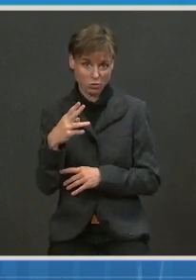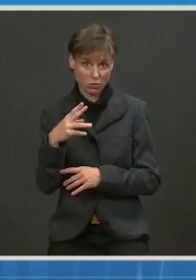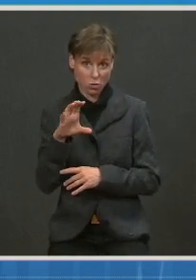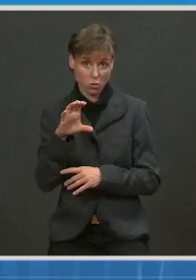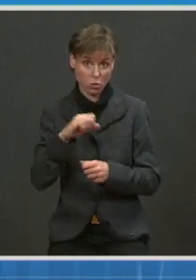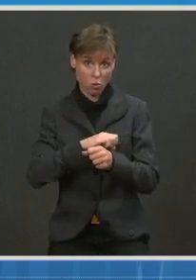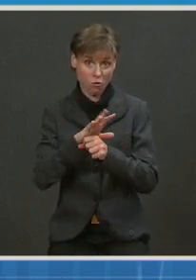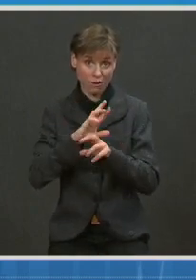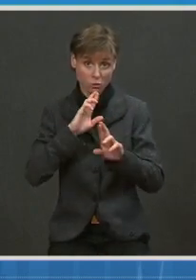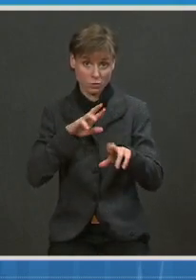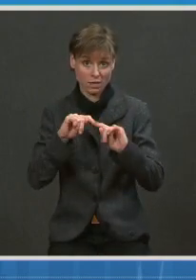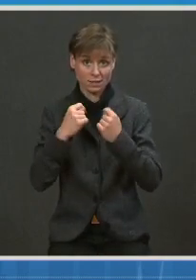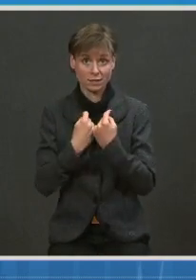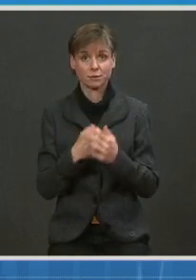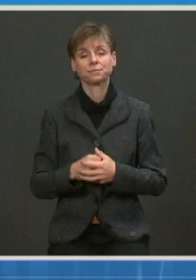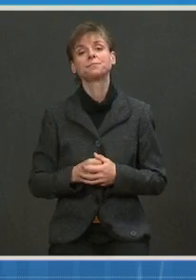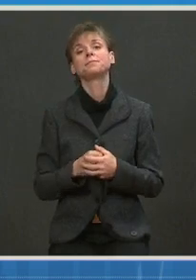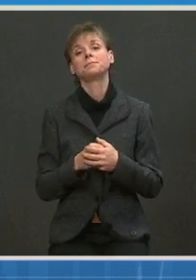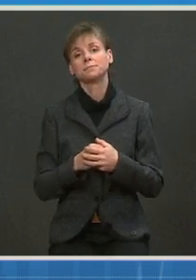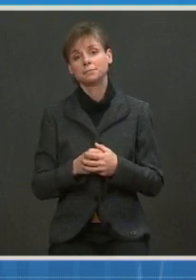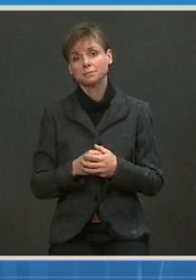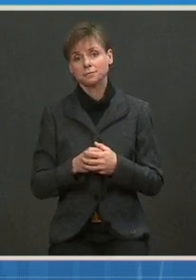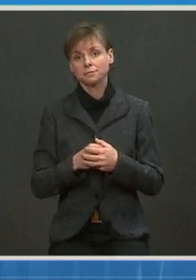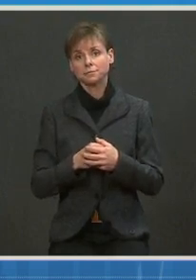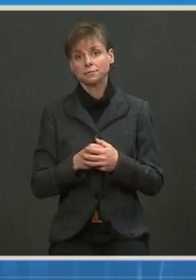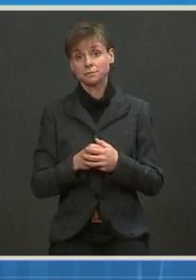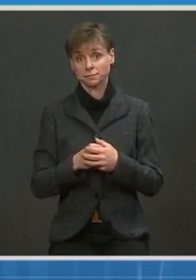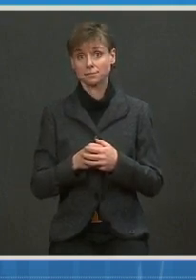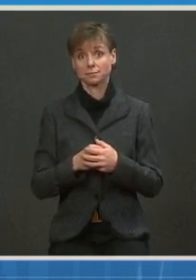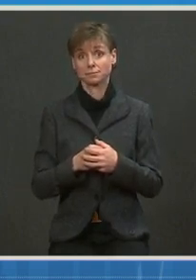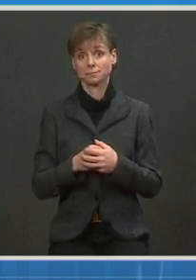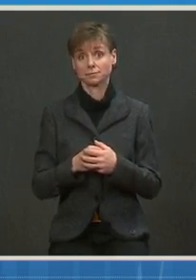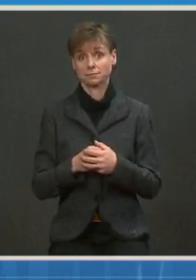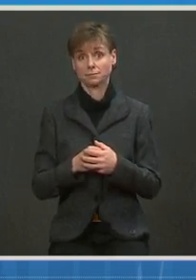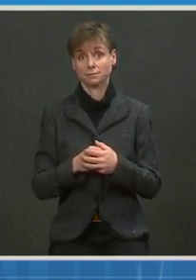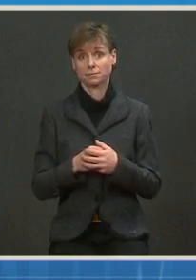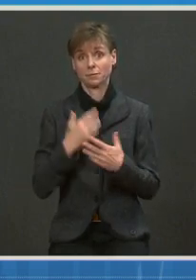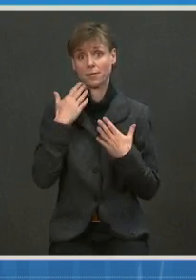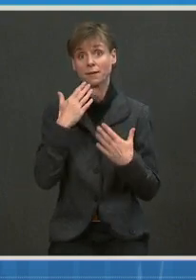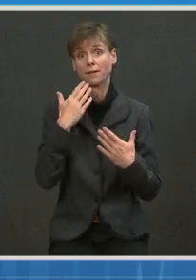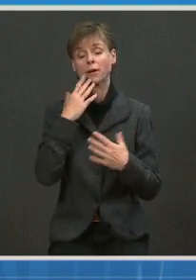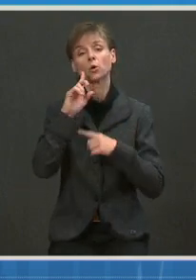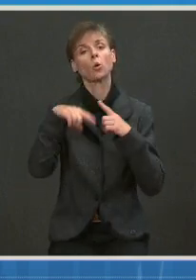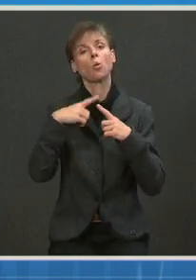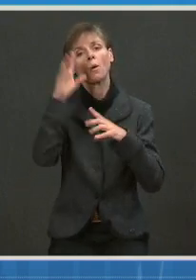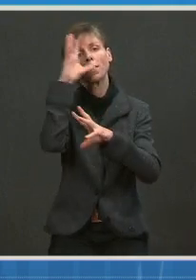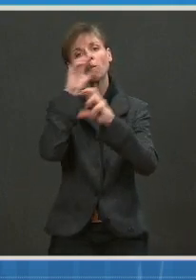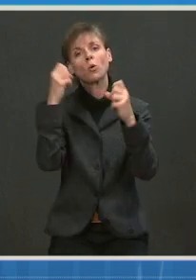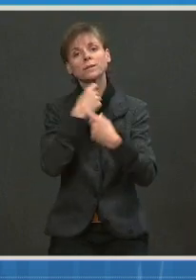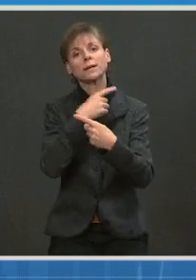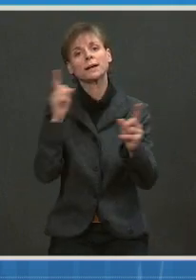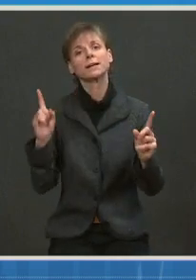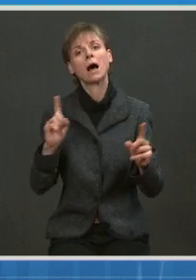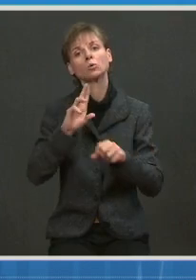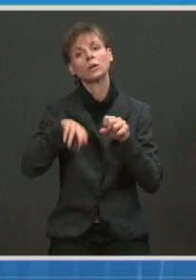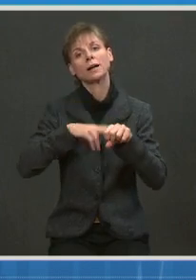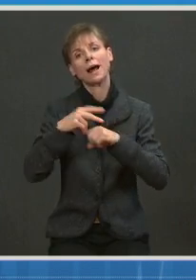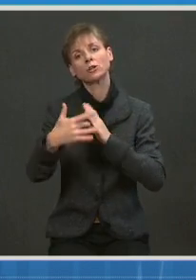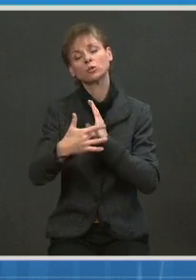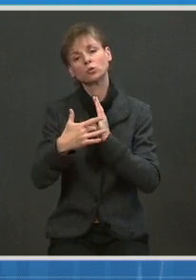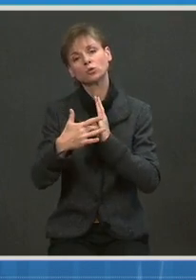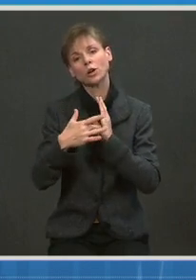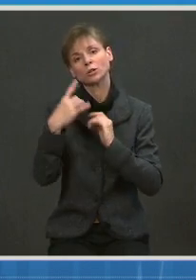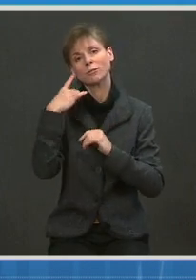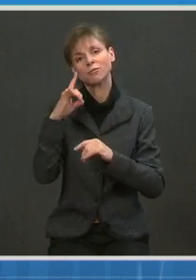you, Dr. Nunez-Smith. When the president announced his national strategy to fight COVID, he outlined a comprehensive plan